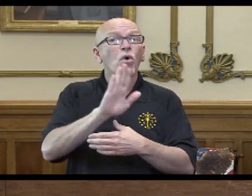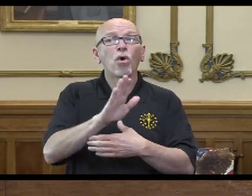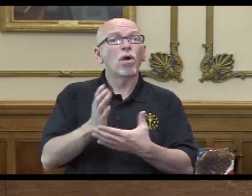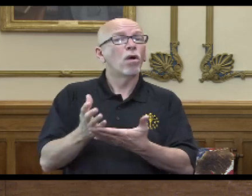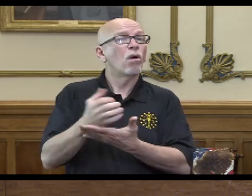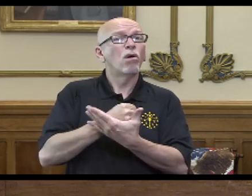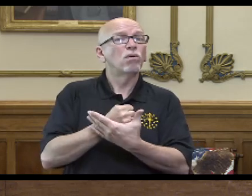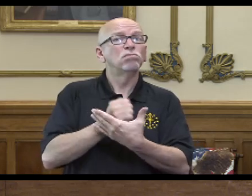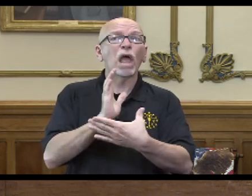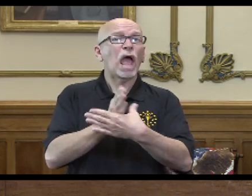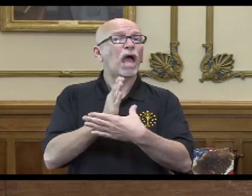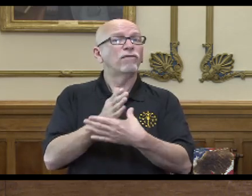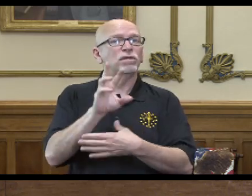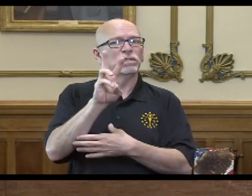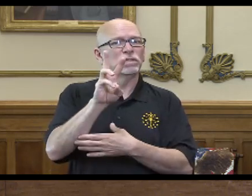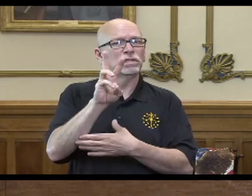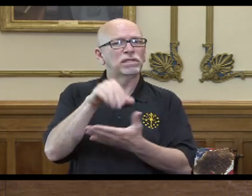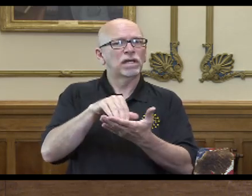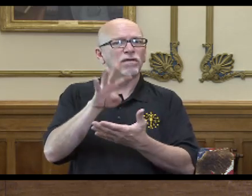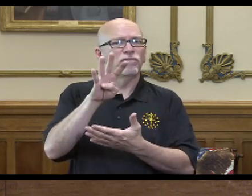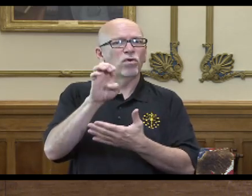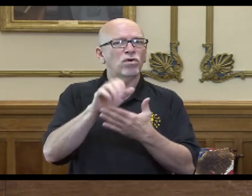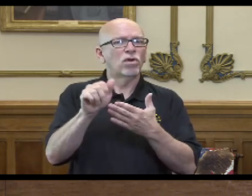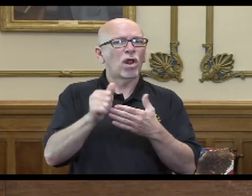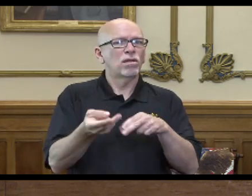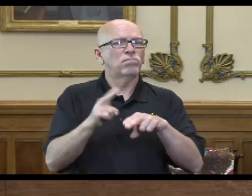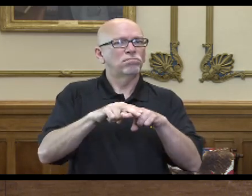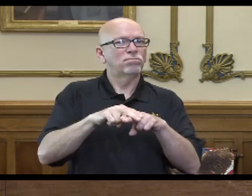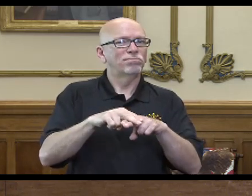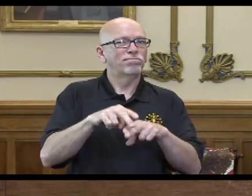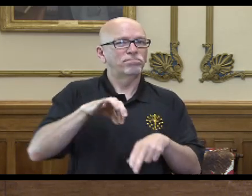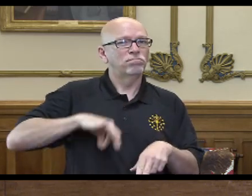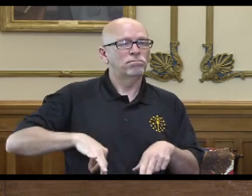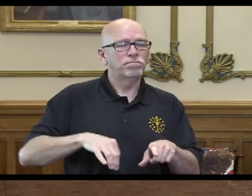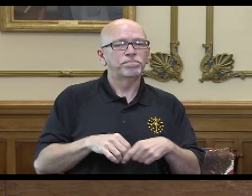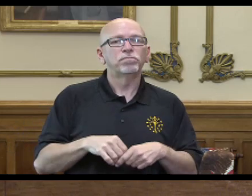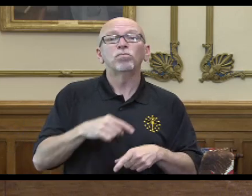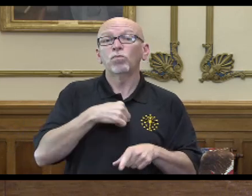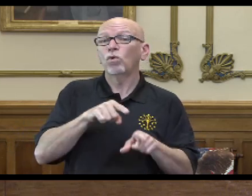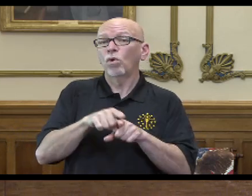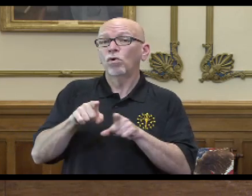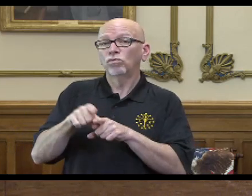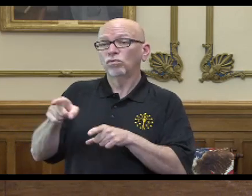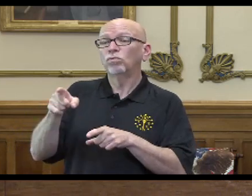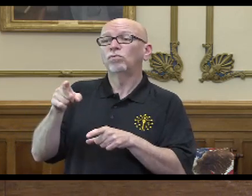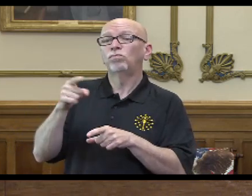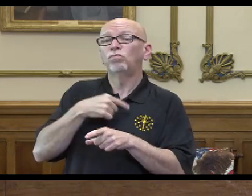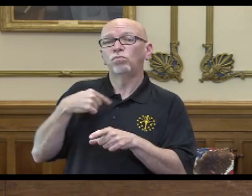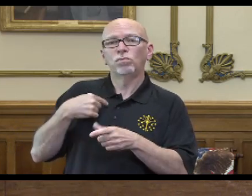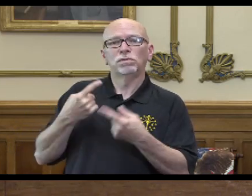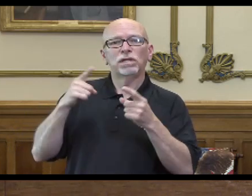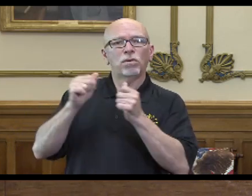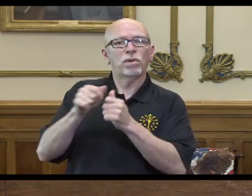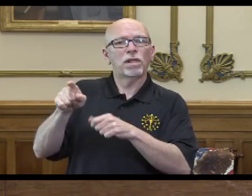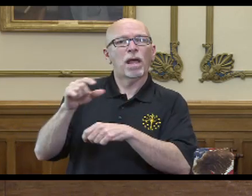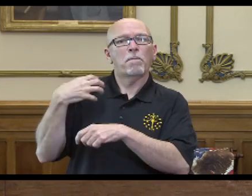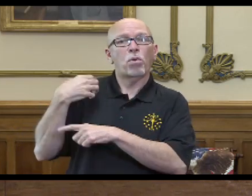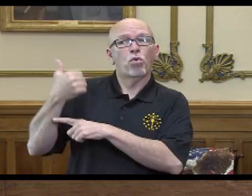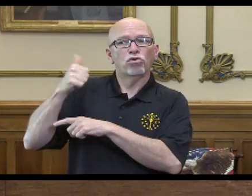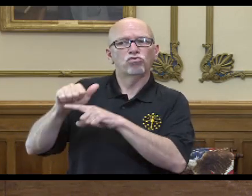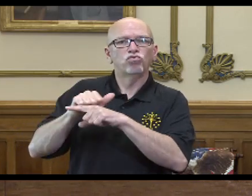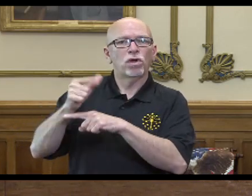annual wage gain of $6,400. We've also been successful with the Employer Training Grant, with more